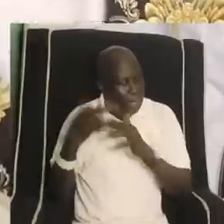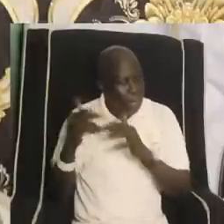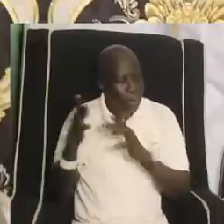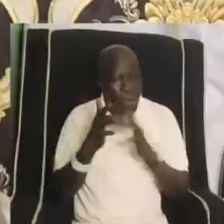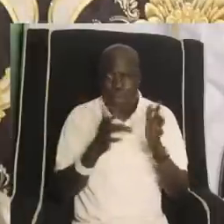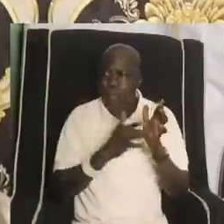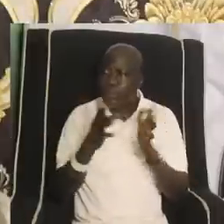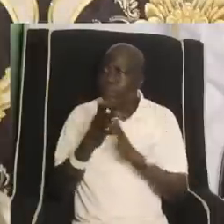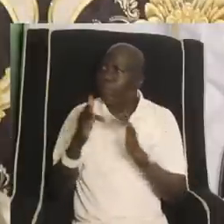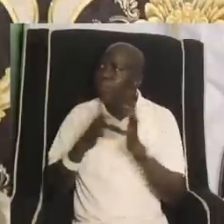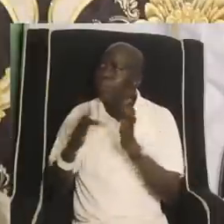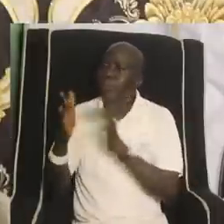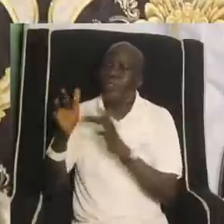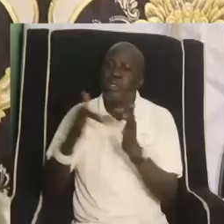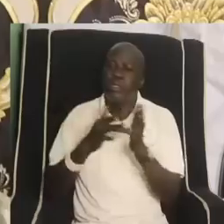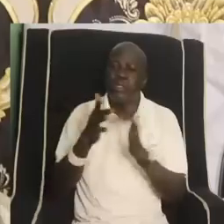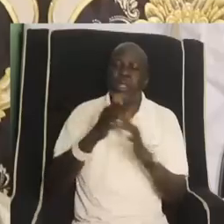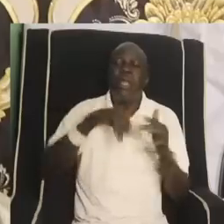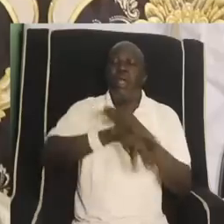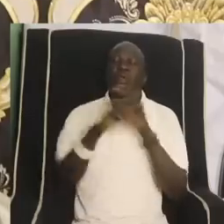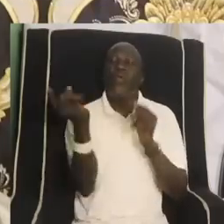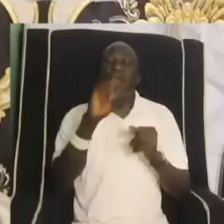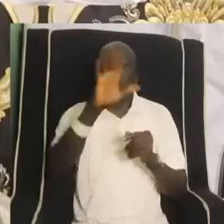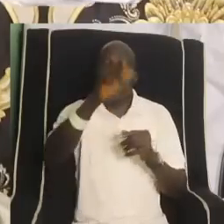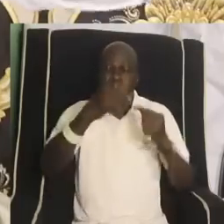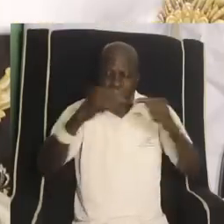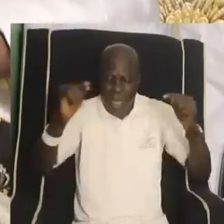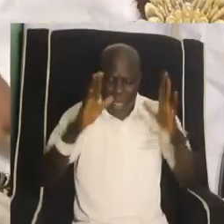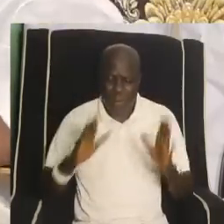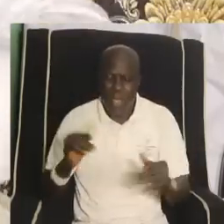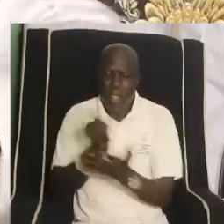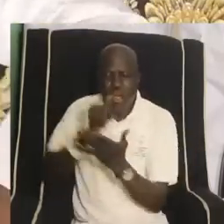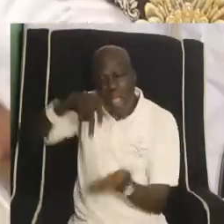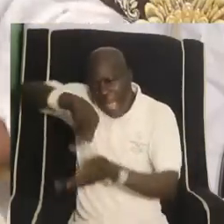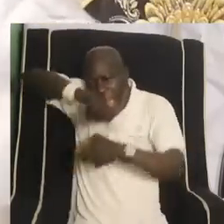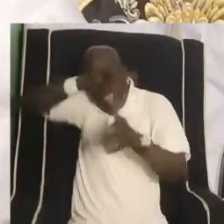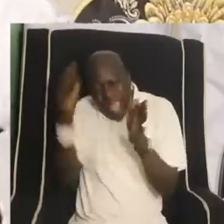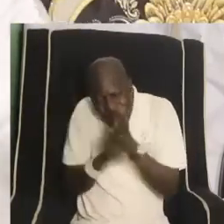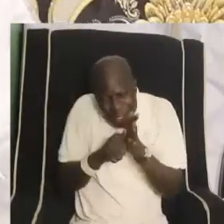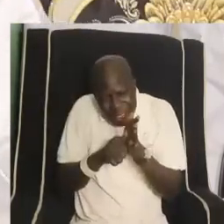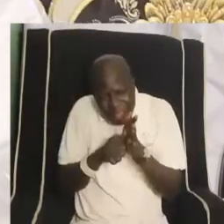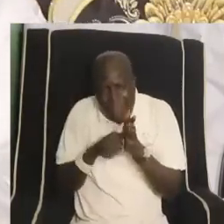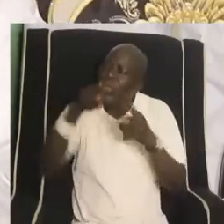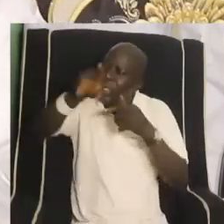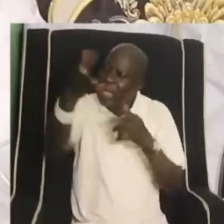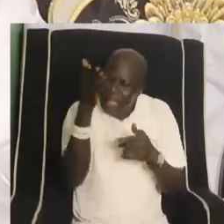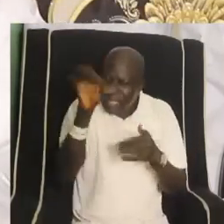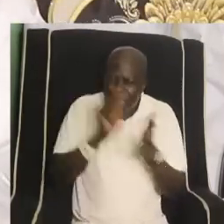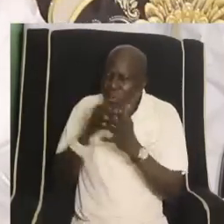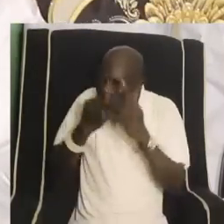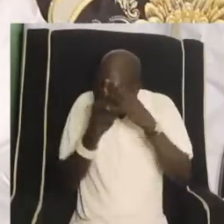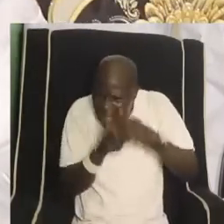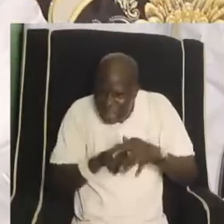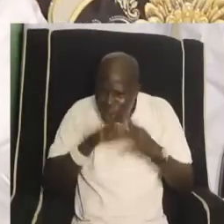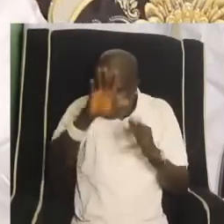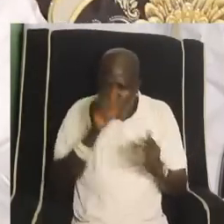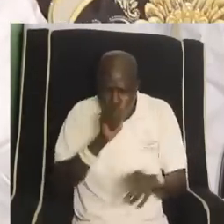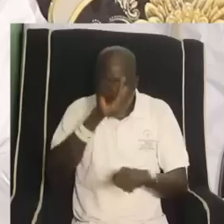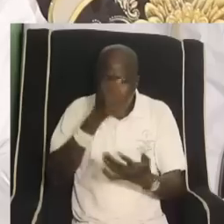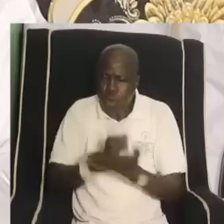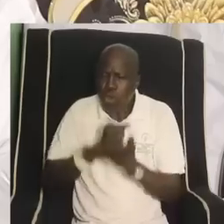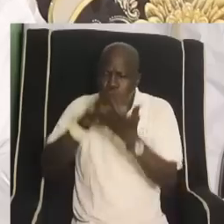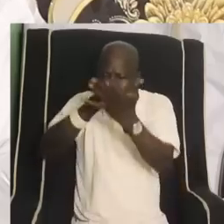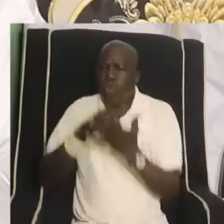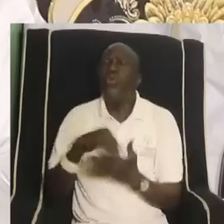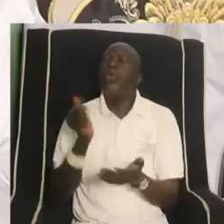name of Jesus. Where your enemy, anything they are hiding. What if there is that is any place that your step is going